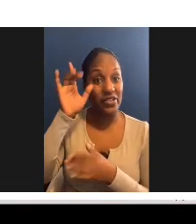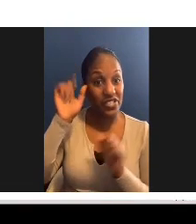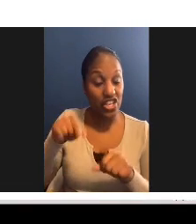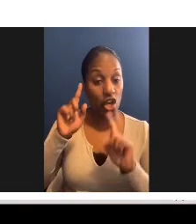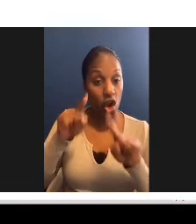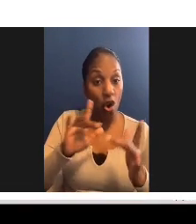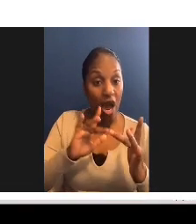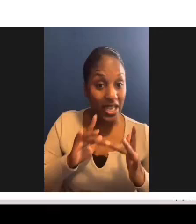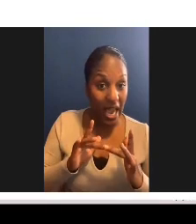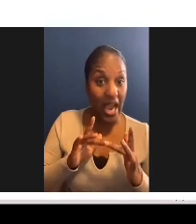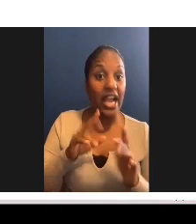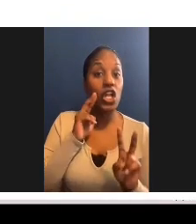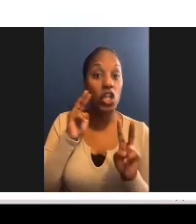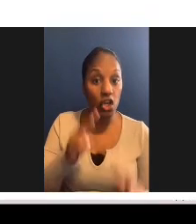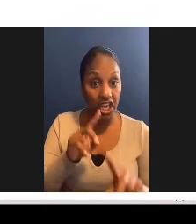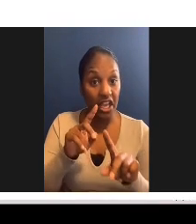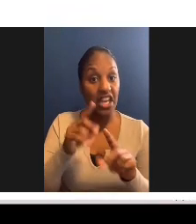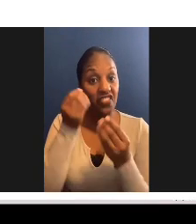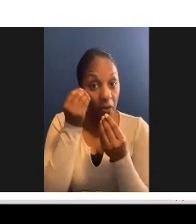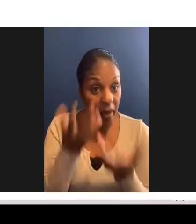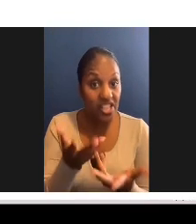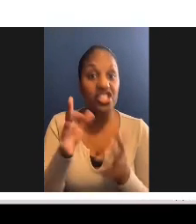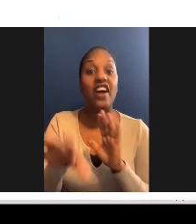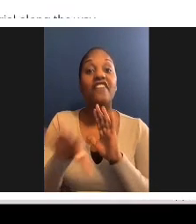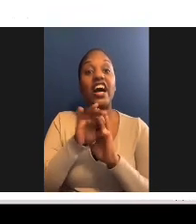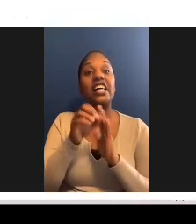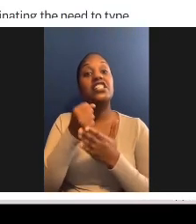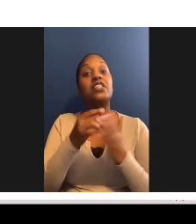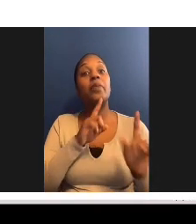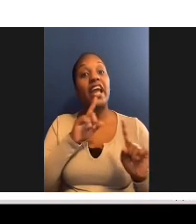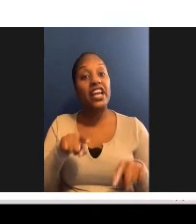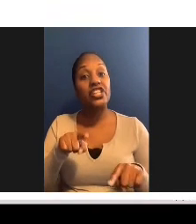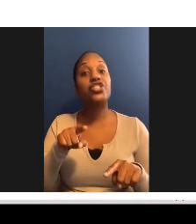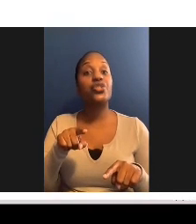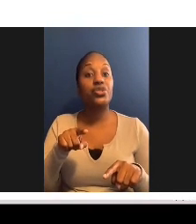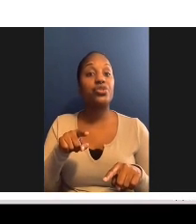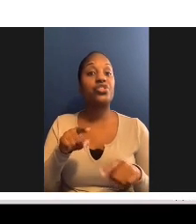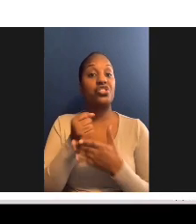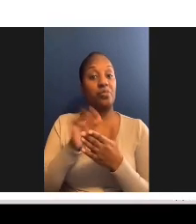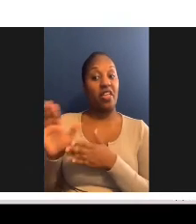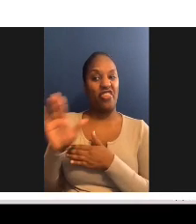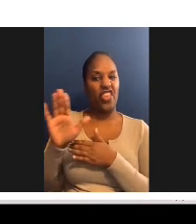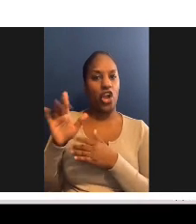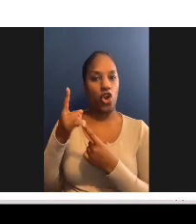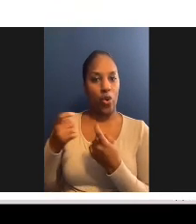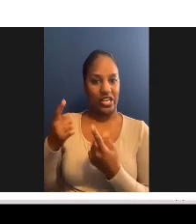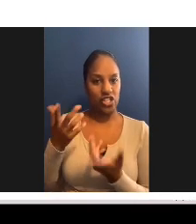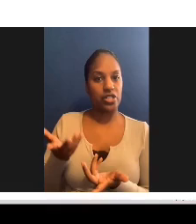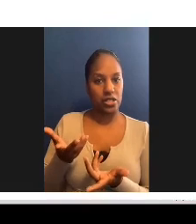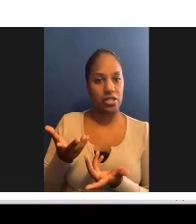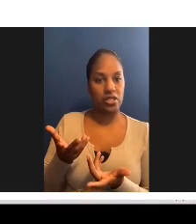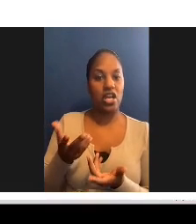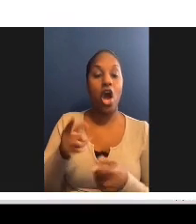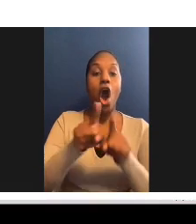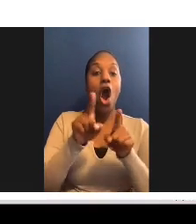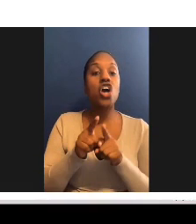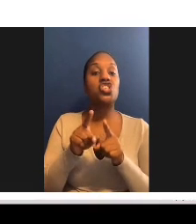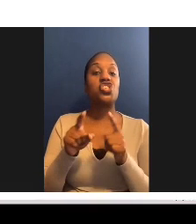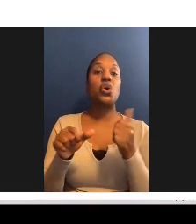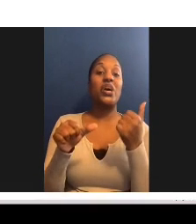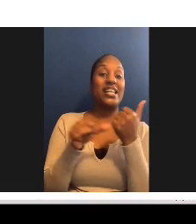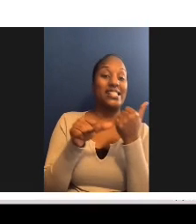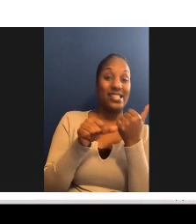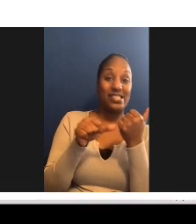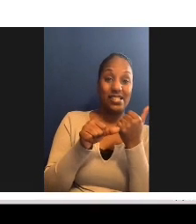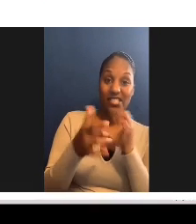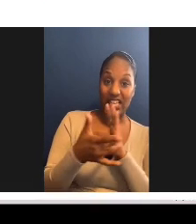and try to find, some answers to some of their questions. There's also a section for assistive technology that might help